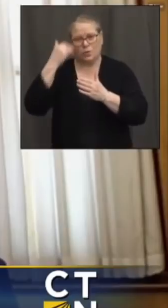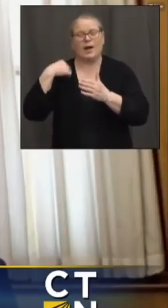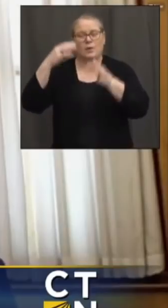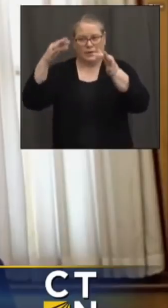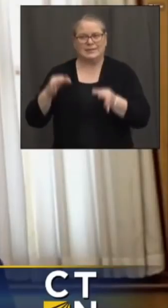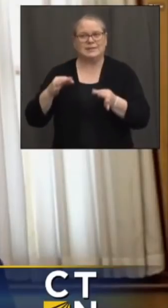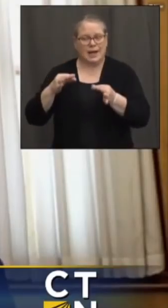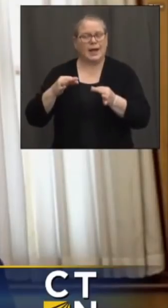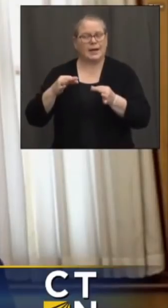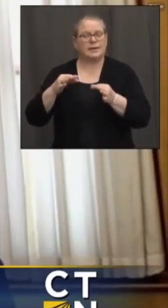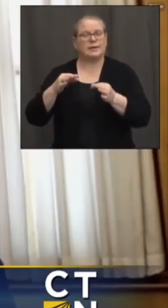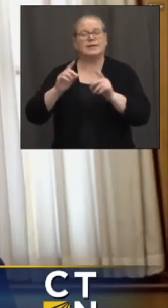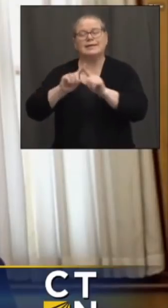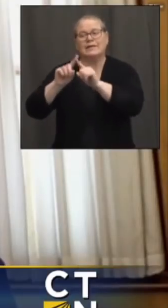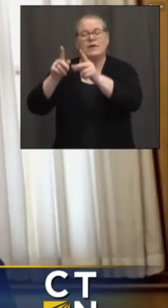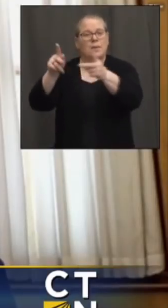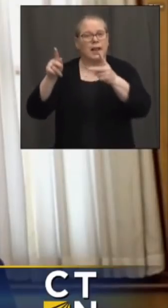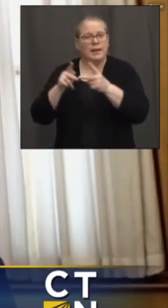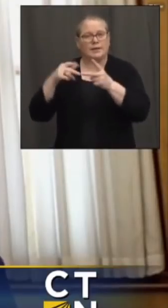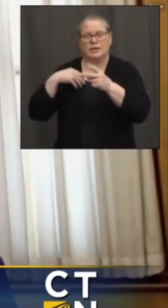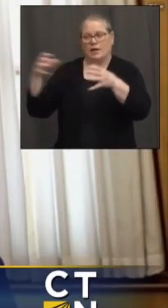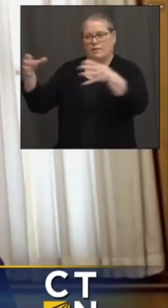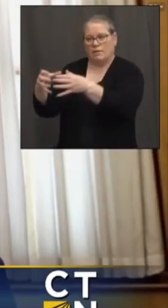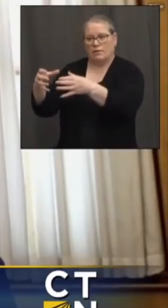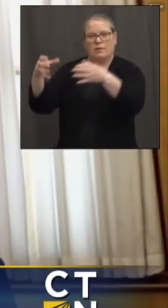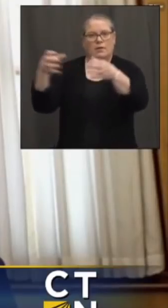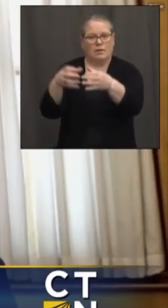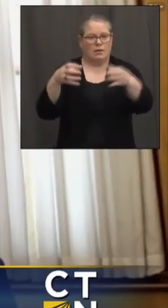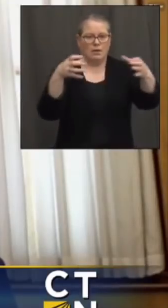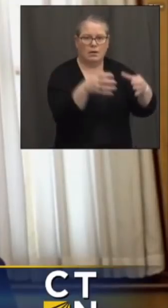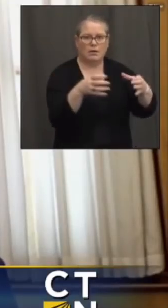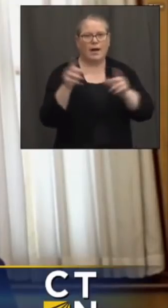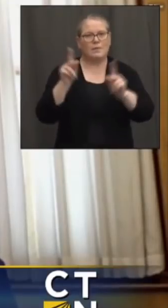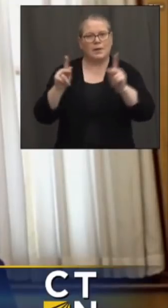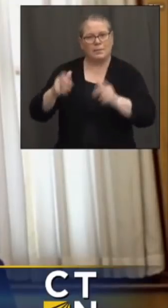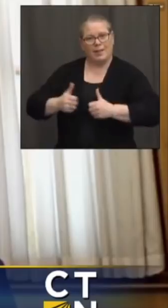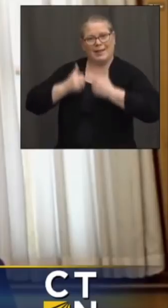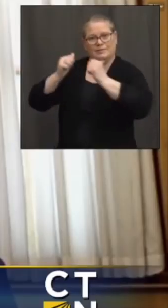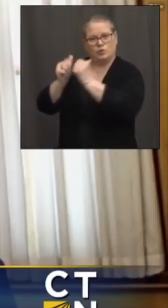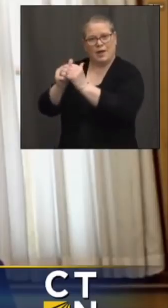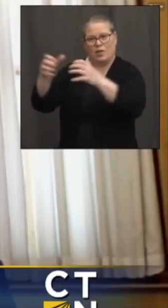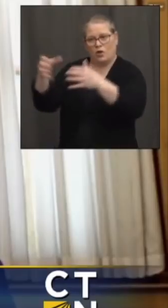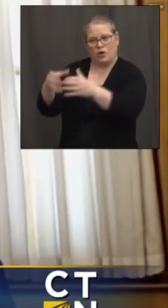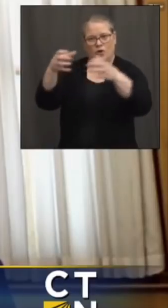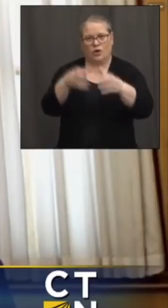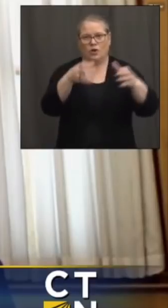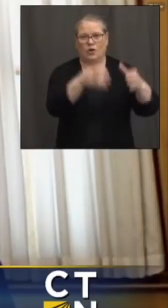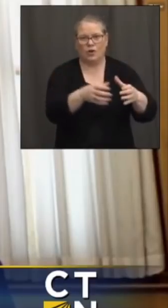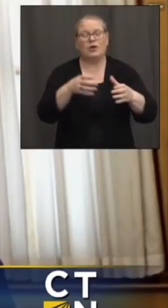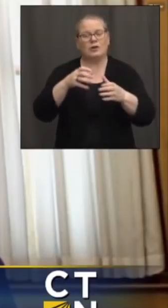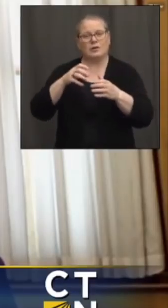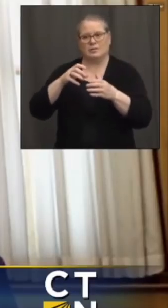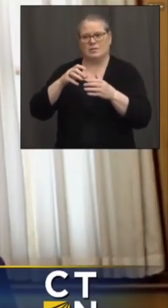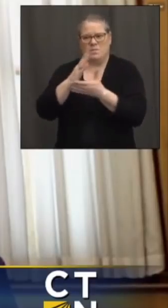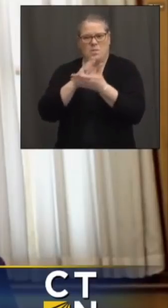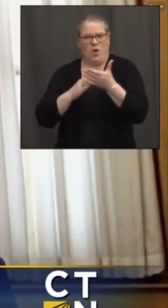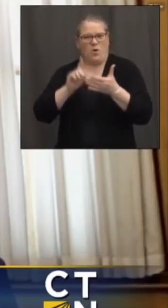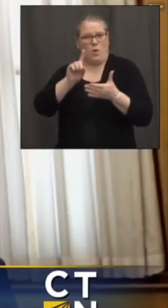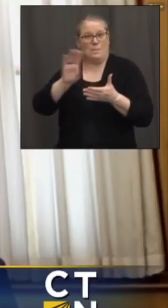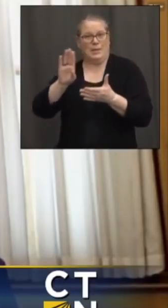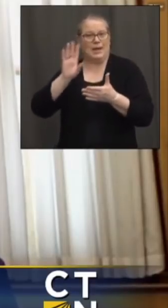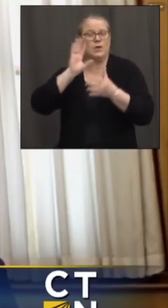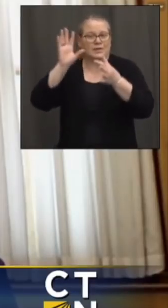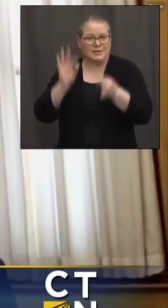lot of our providers around the state who are starting to work their way through those emergency shelters,